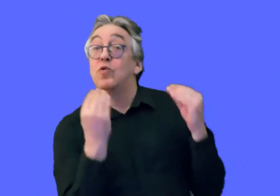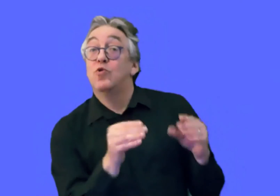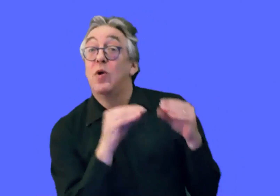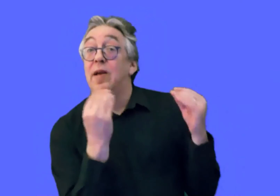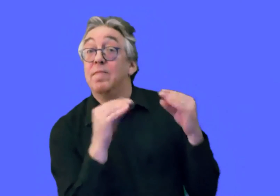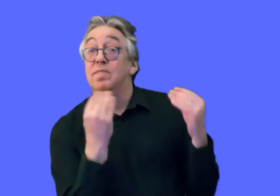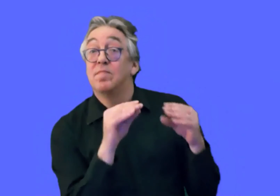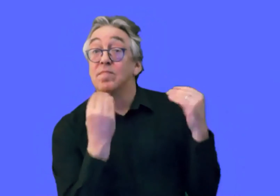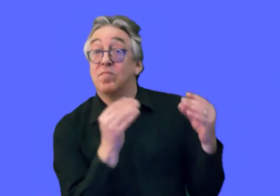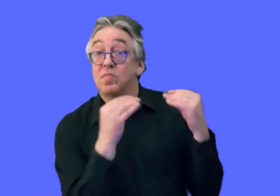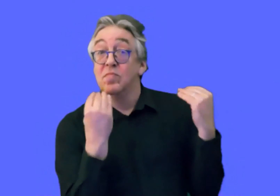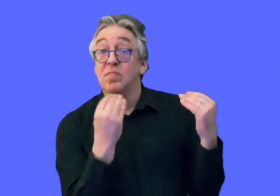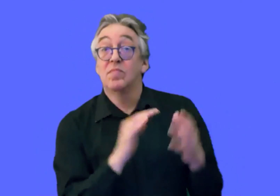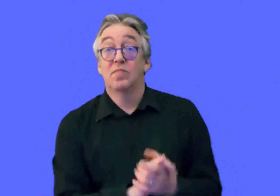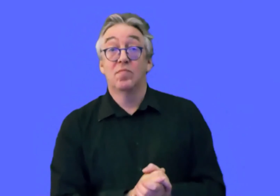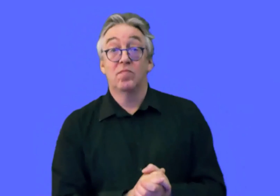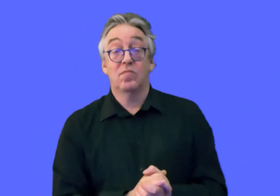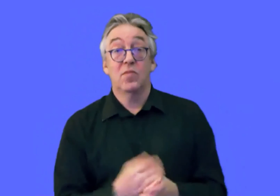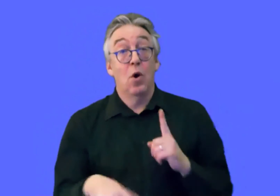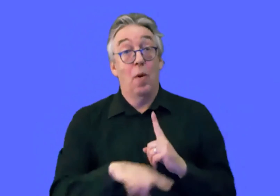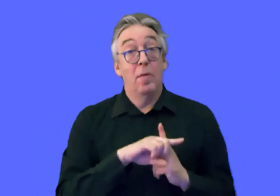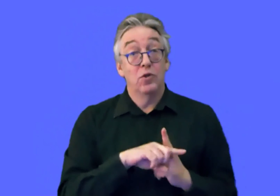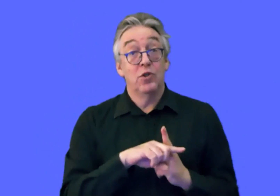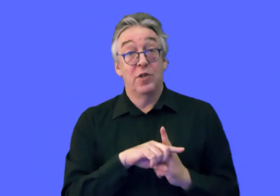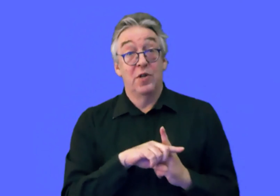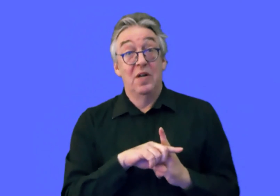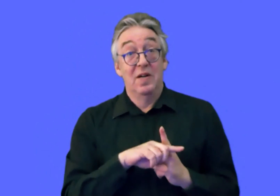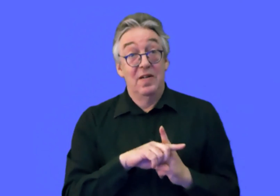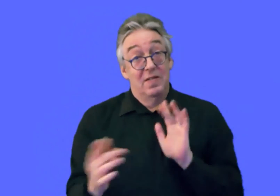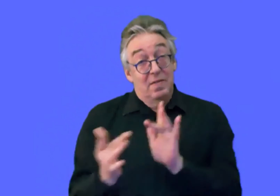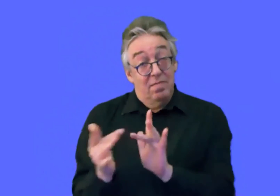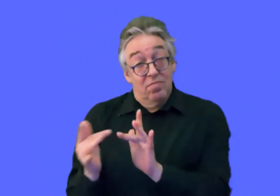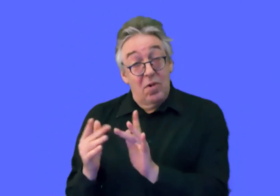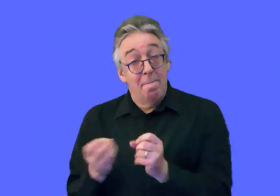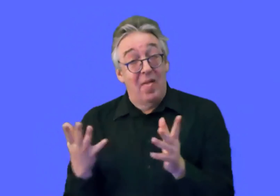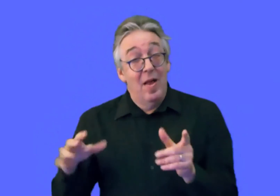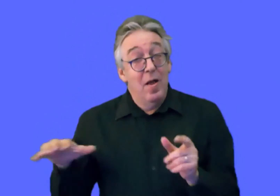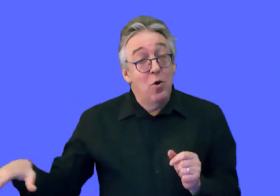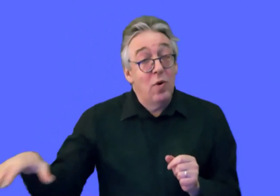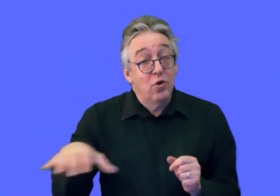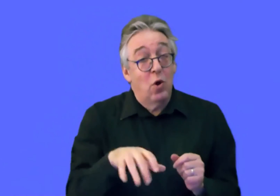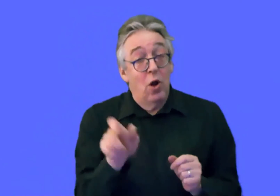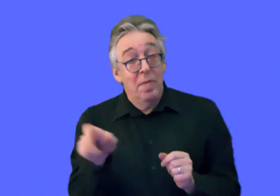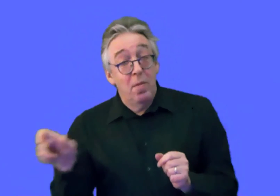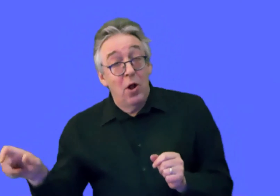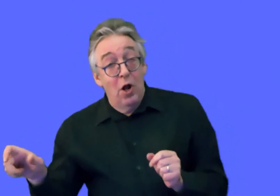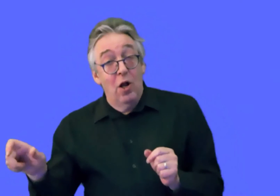program. This was a virtual meeting which was conducted in October 2020. That was last year. And we were able